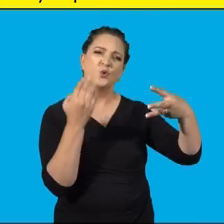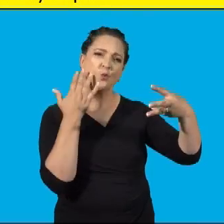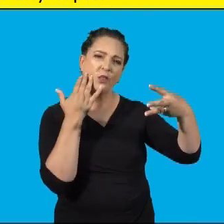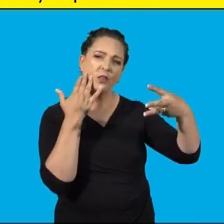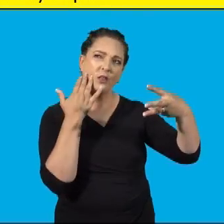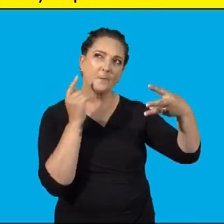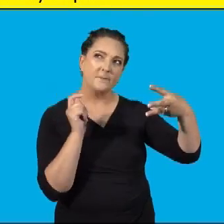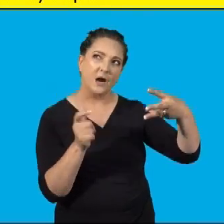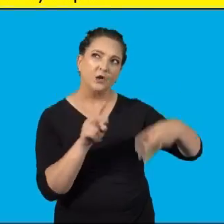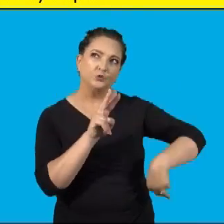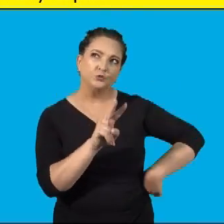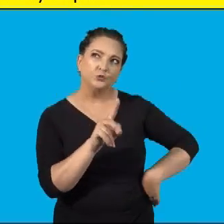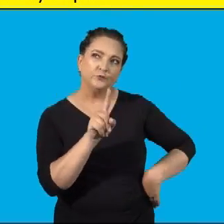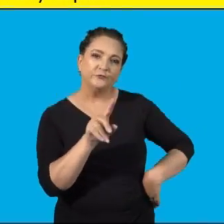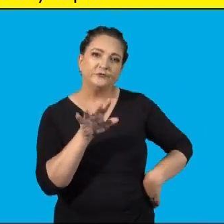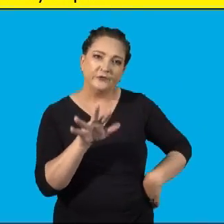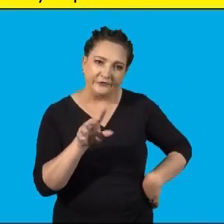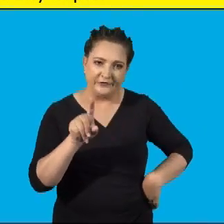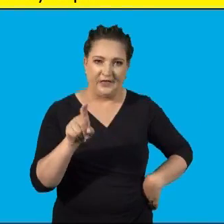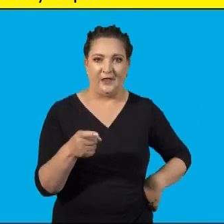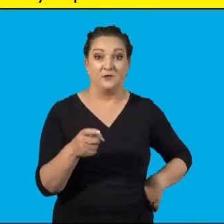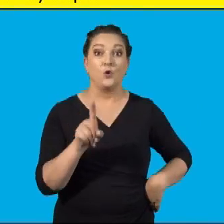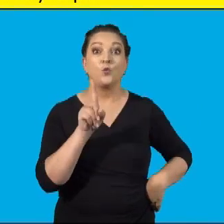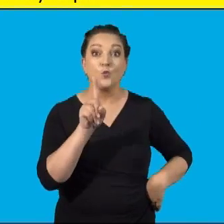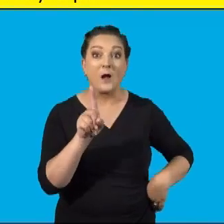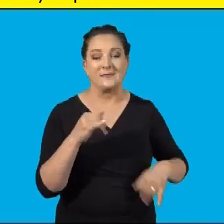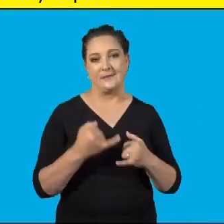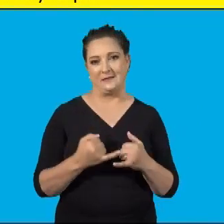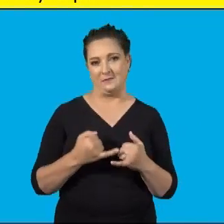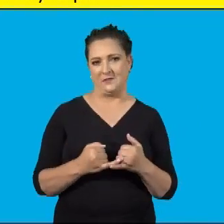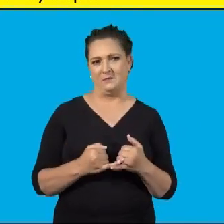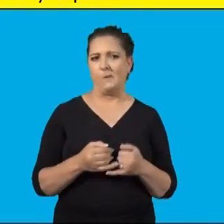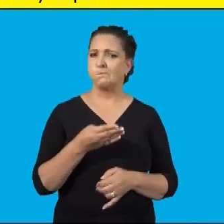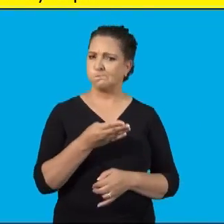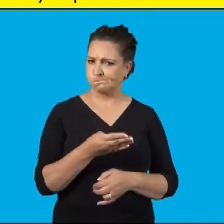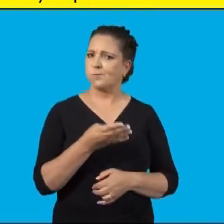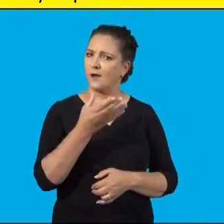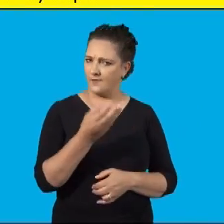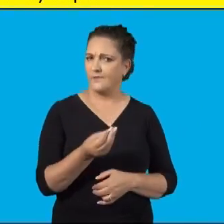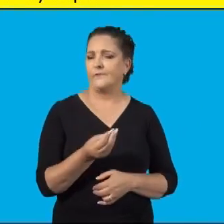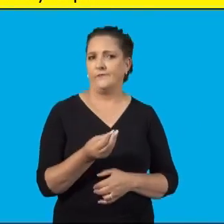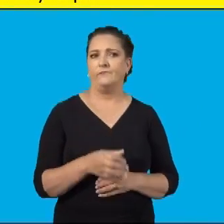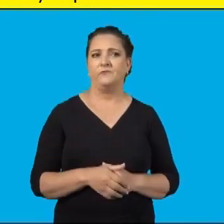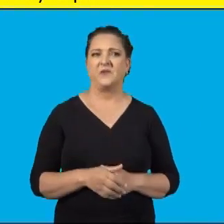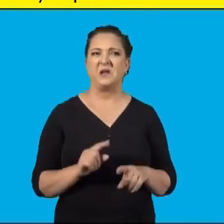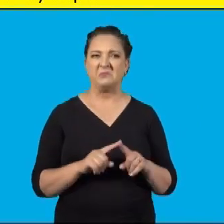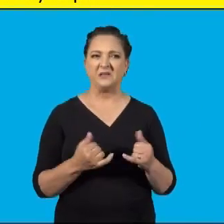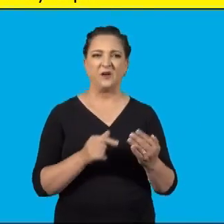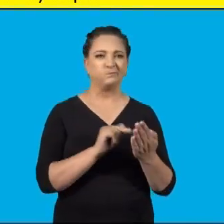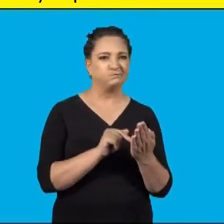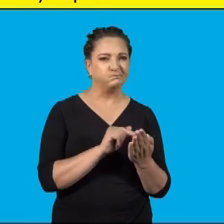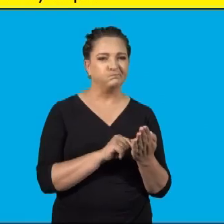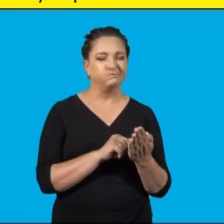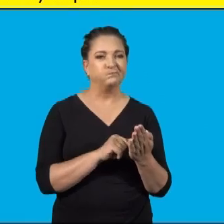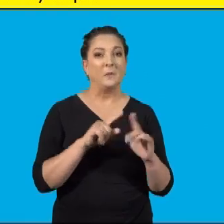purchased at 215,000 cash on 1 September. It was recorded. Okay, but